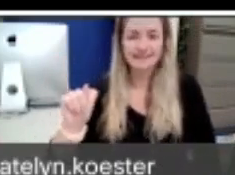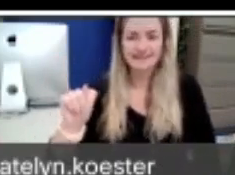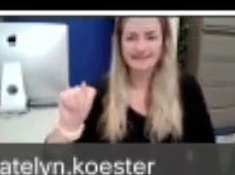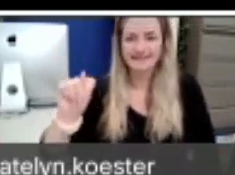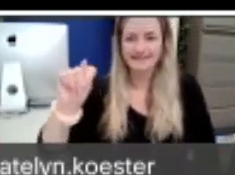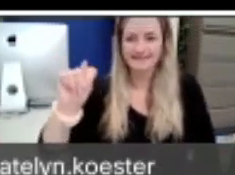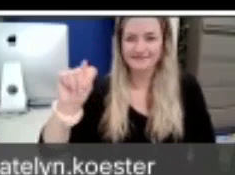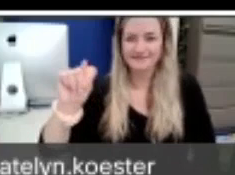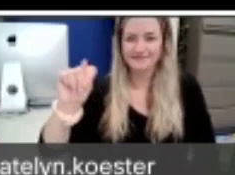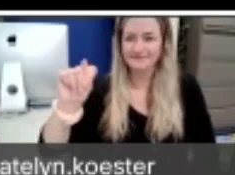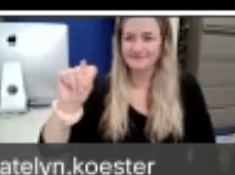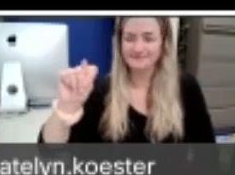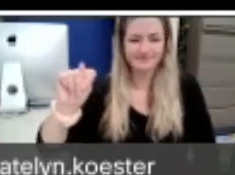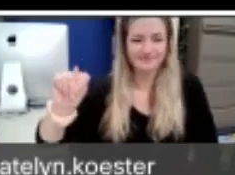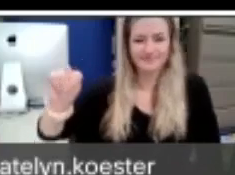T.